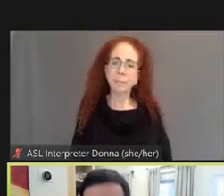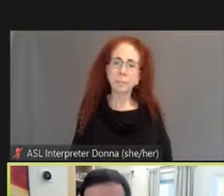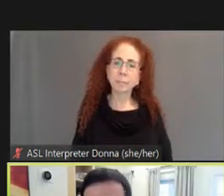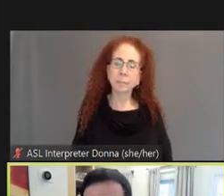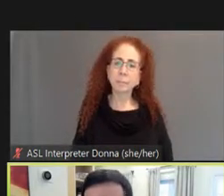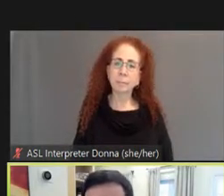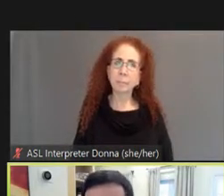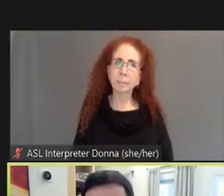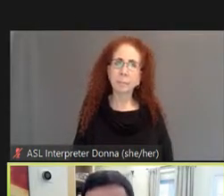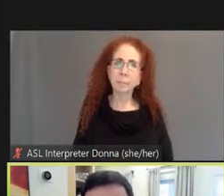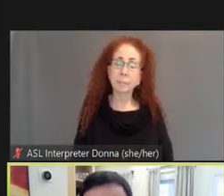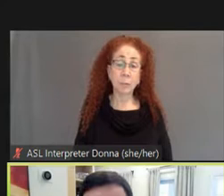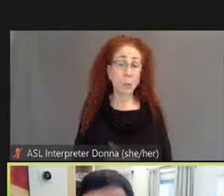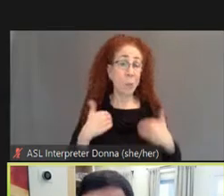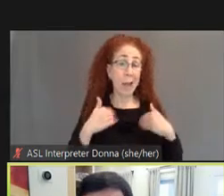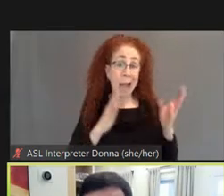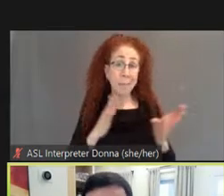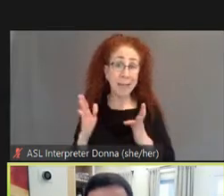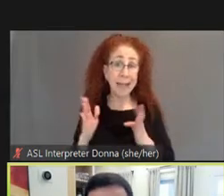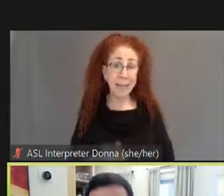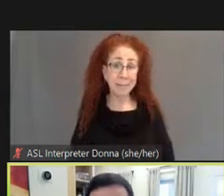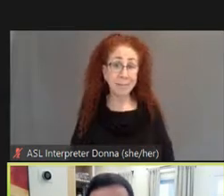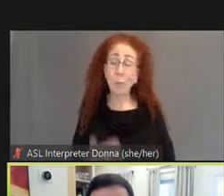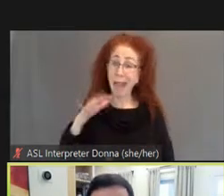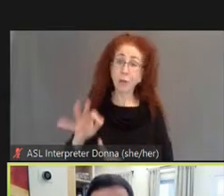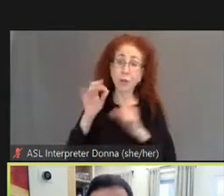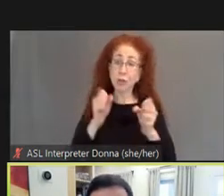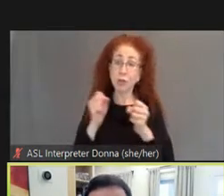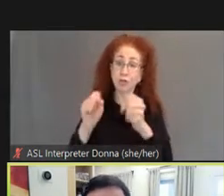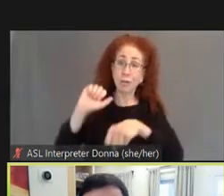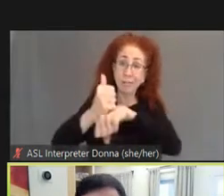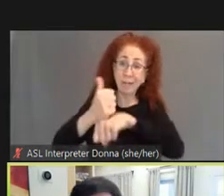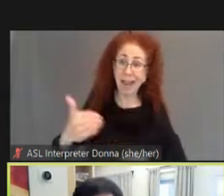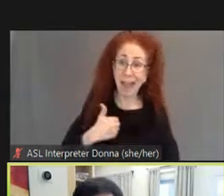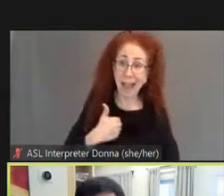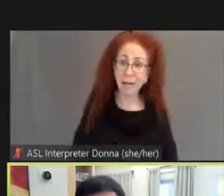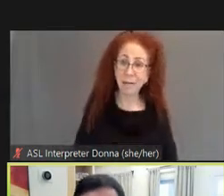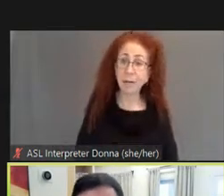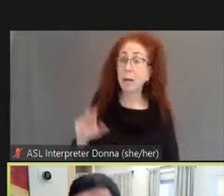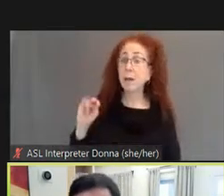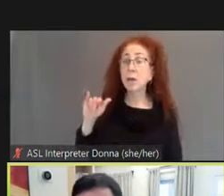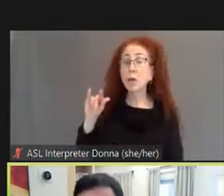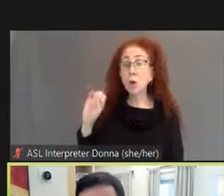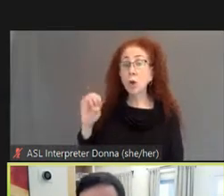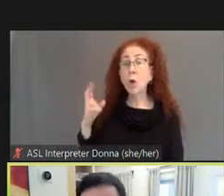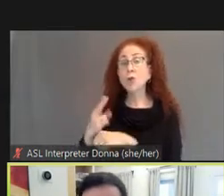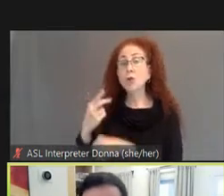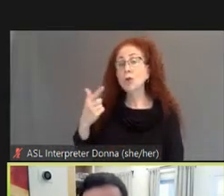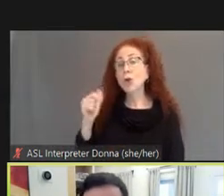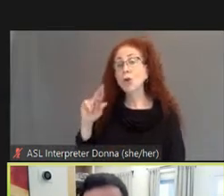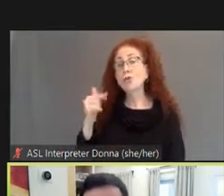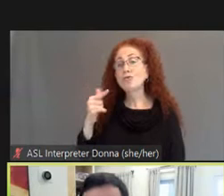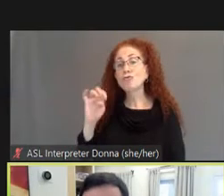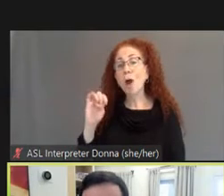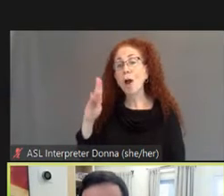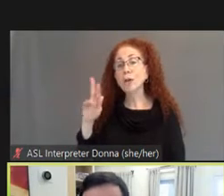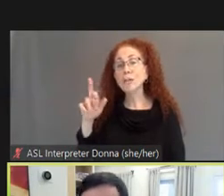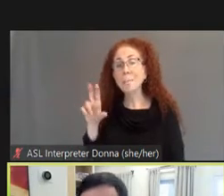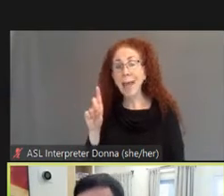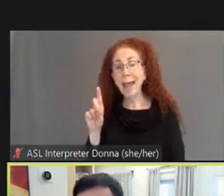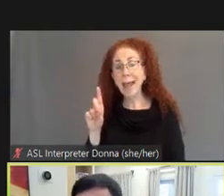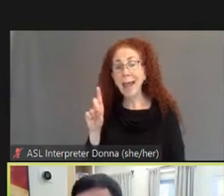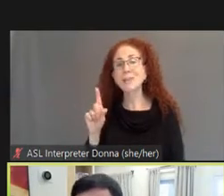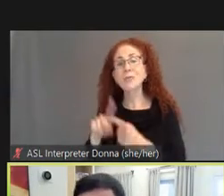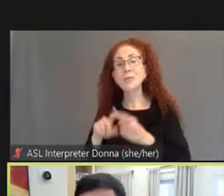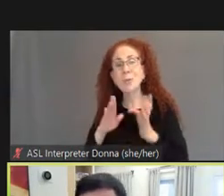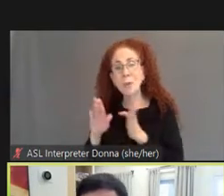we really had a plan and a unique strategy set forth. Nicole, you use GarageBand to prepare for your digital